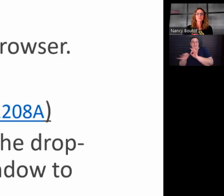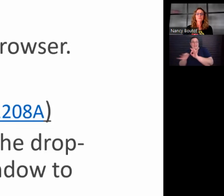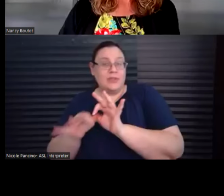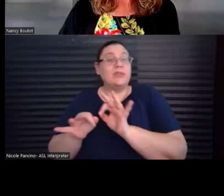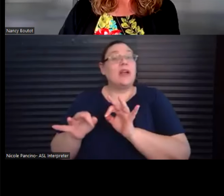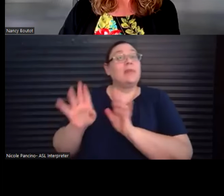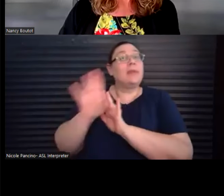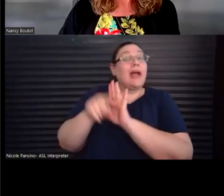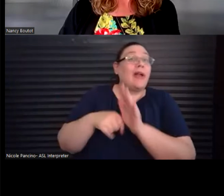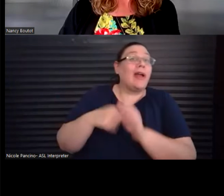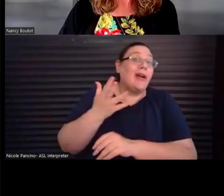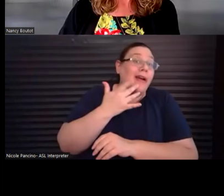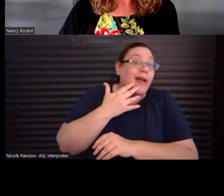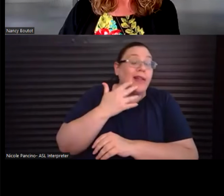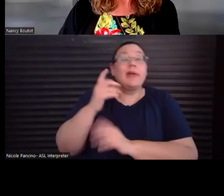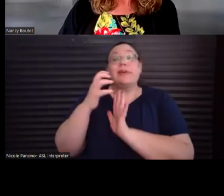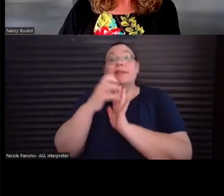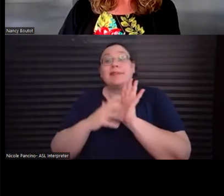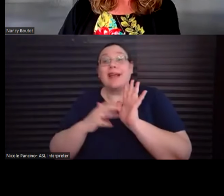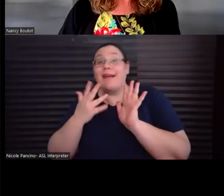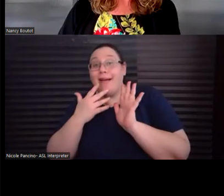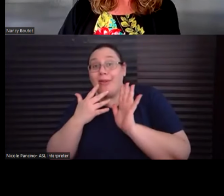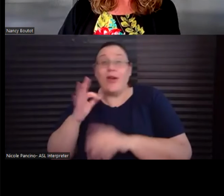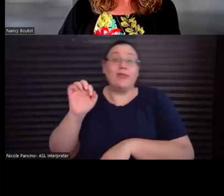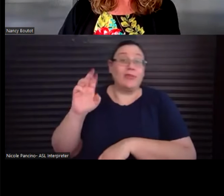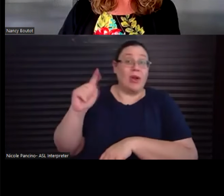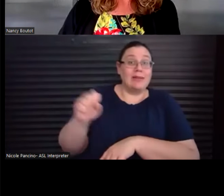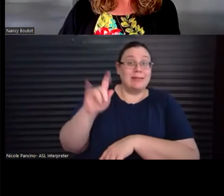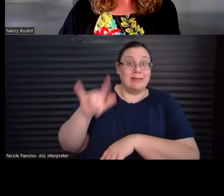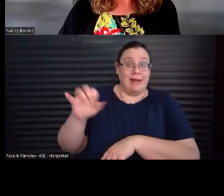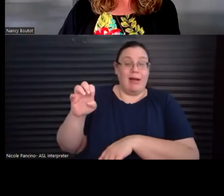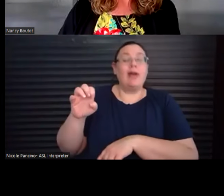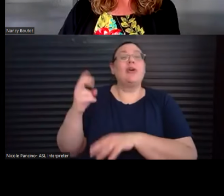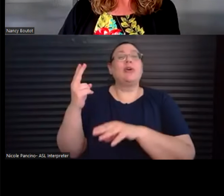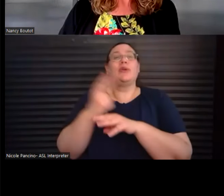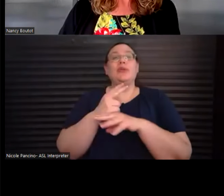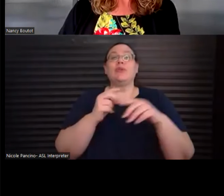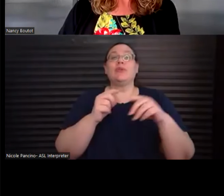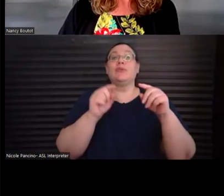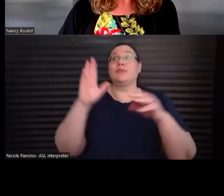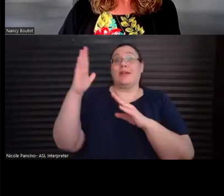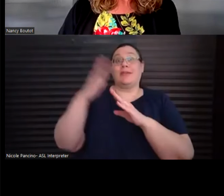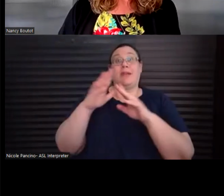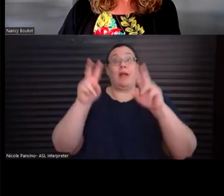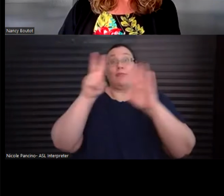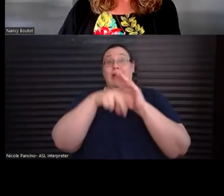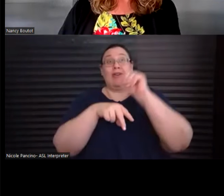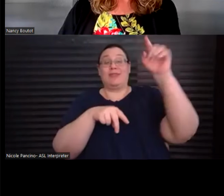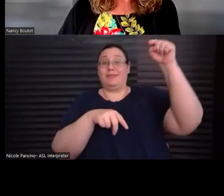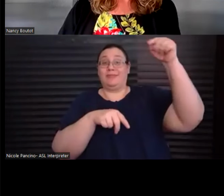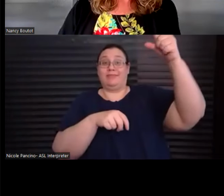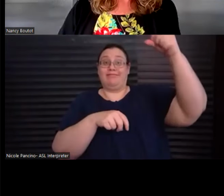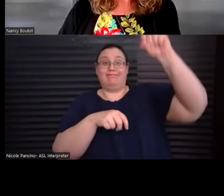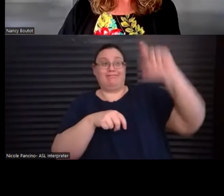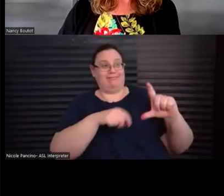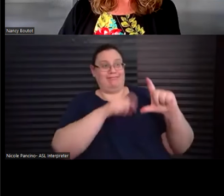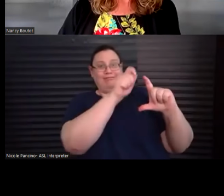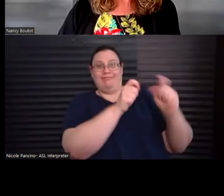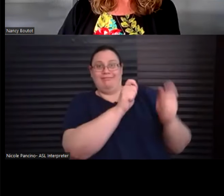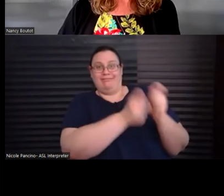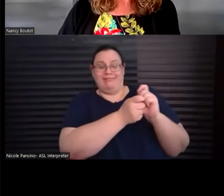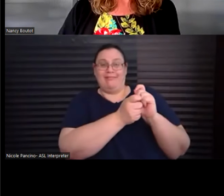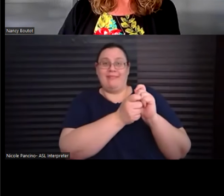or text color and font, you can use the drop-down menu at the top of the browser. Position the window to sit